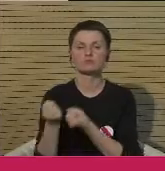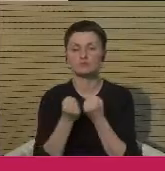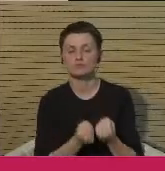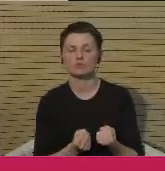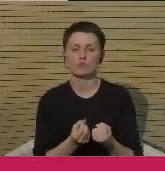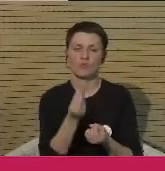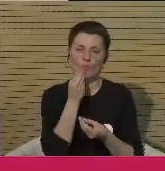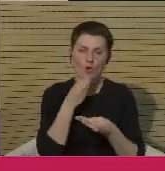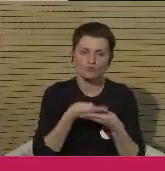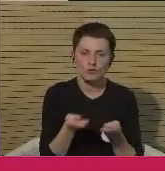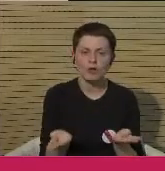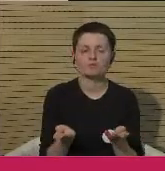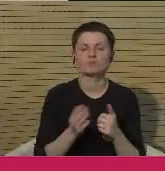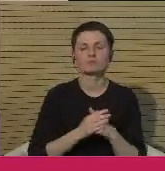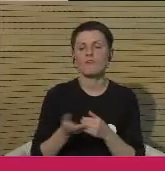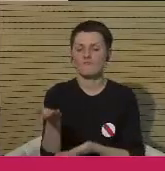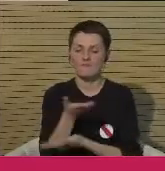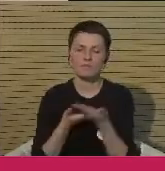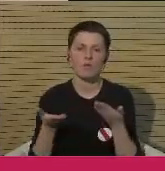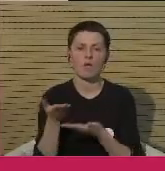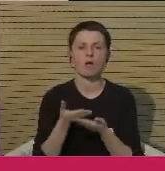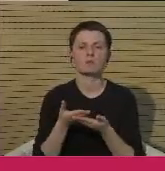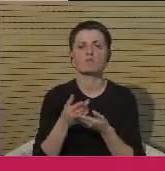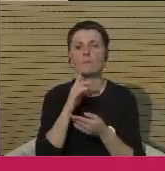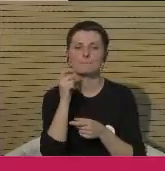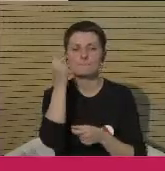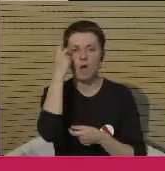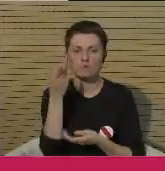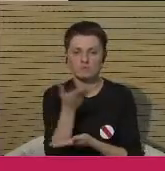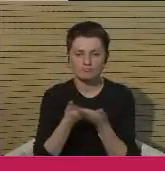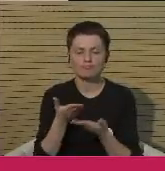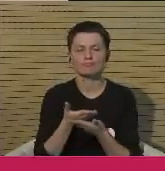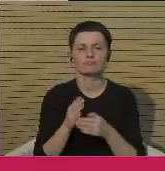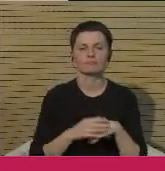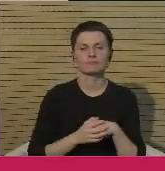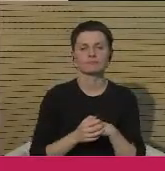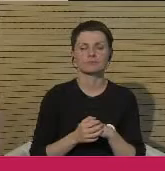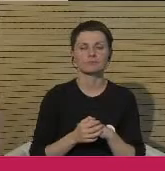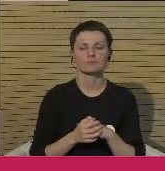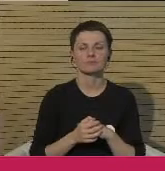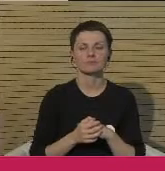protest situation changed all that. They exchange some ideas,